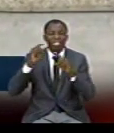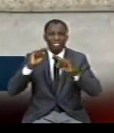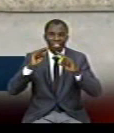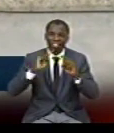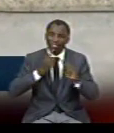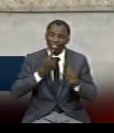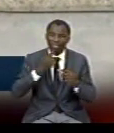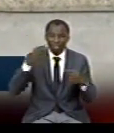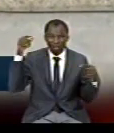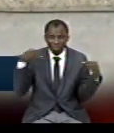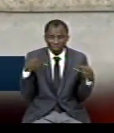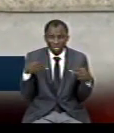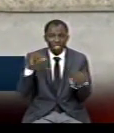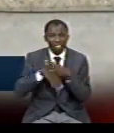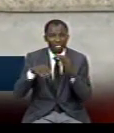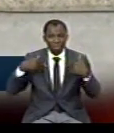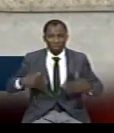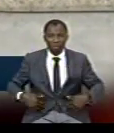And I could not even walk.